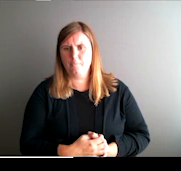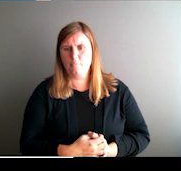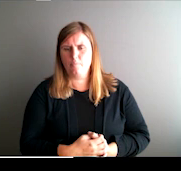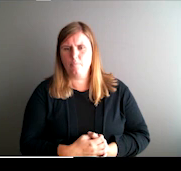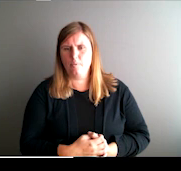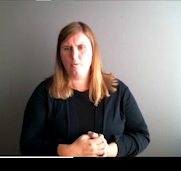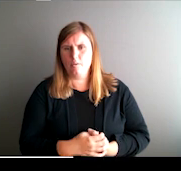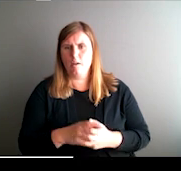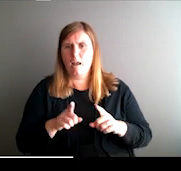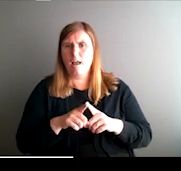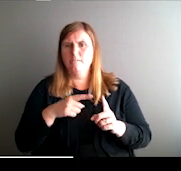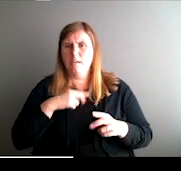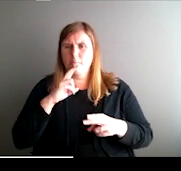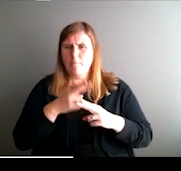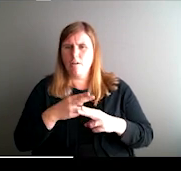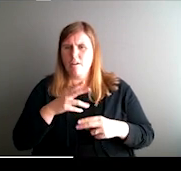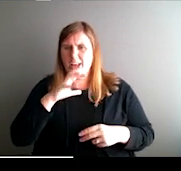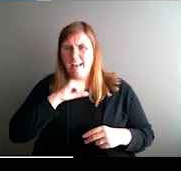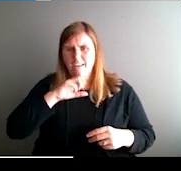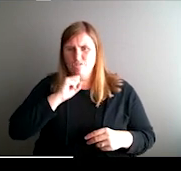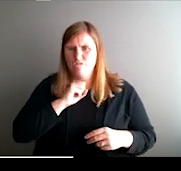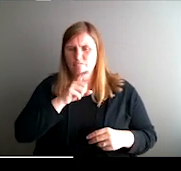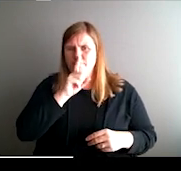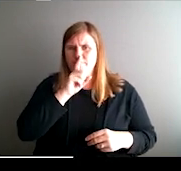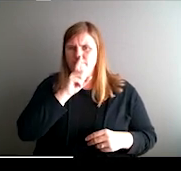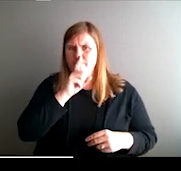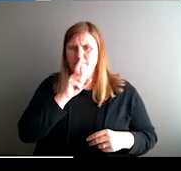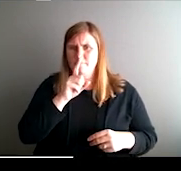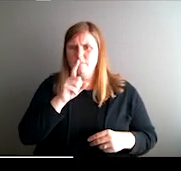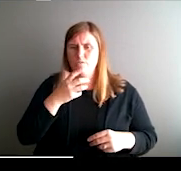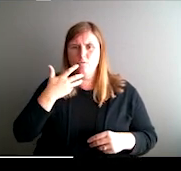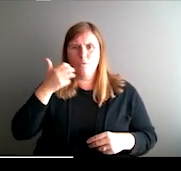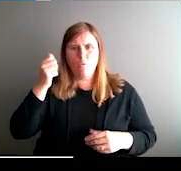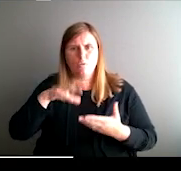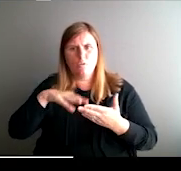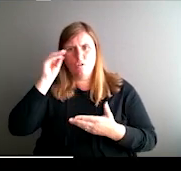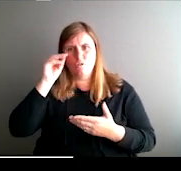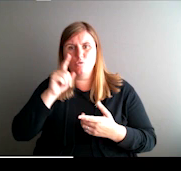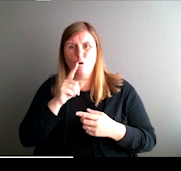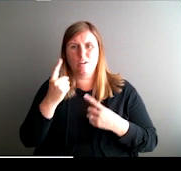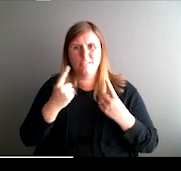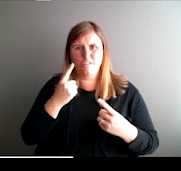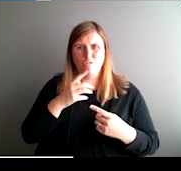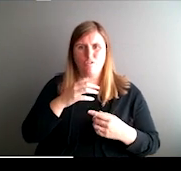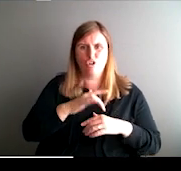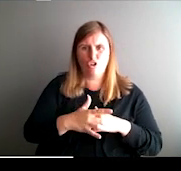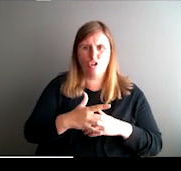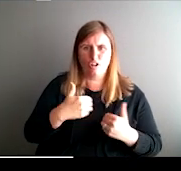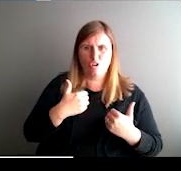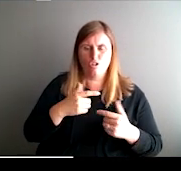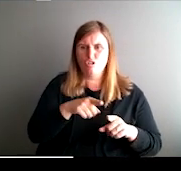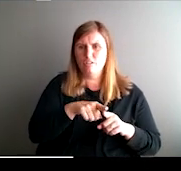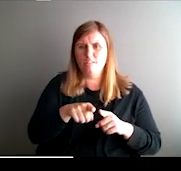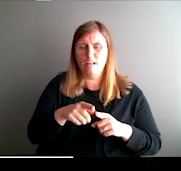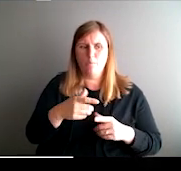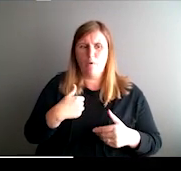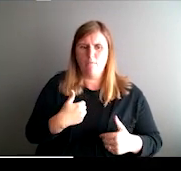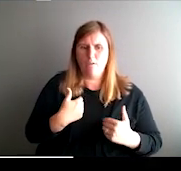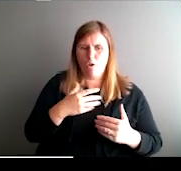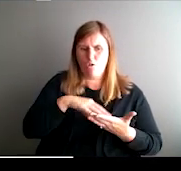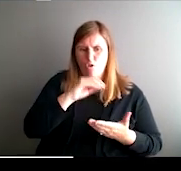As I mentioned, age is not something, there are older learners who are early learners, just as there are very young learners who are advanced